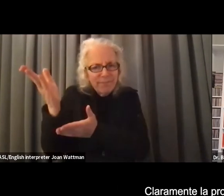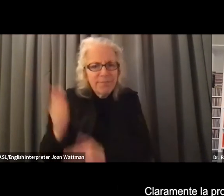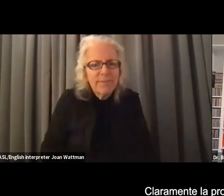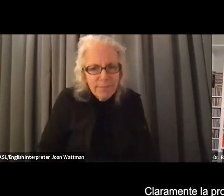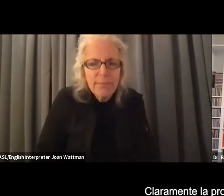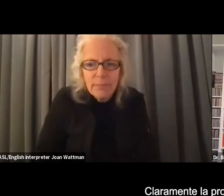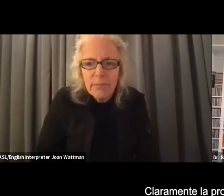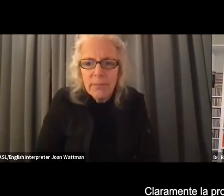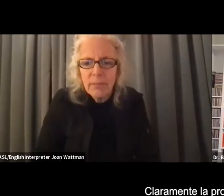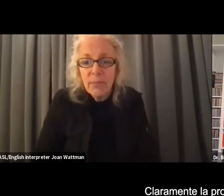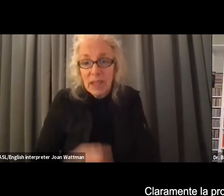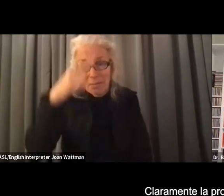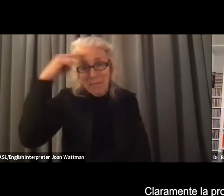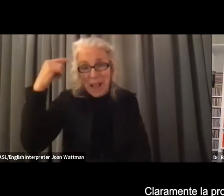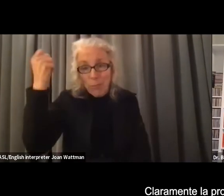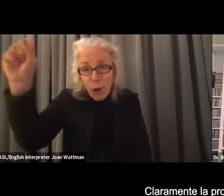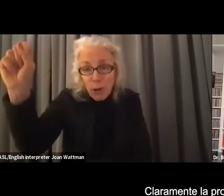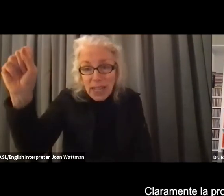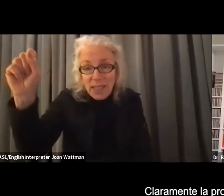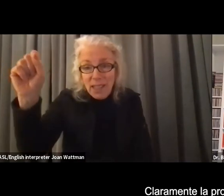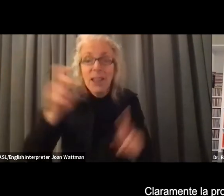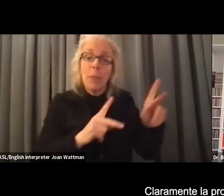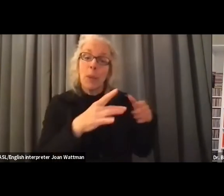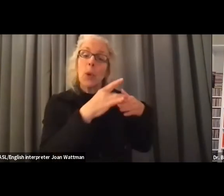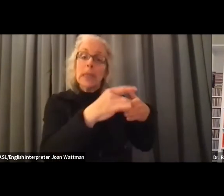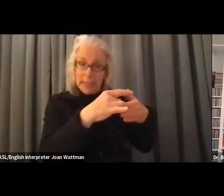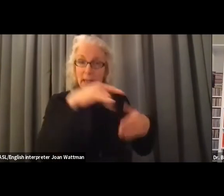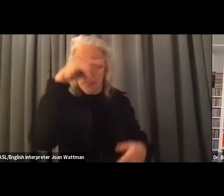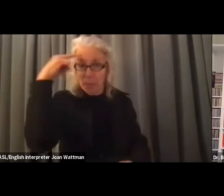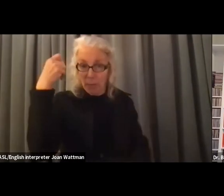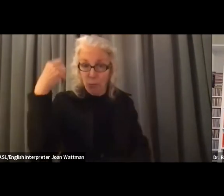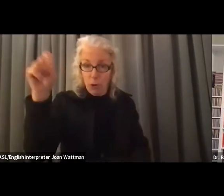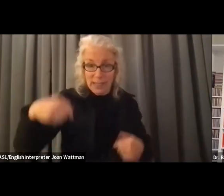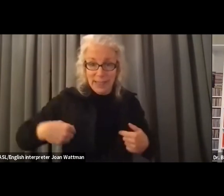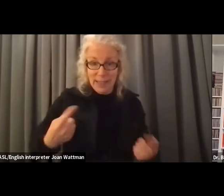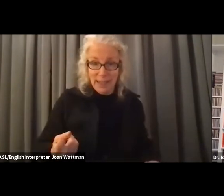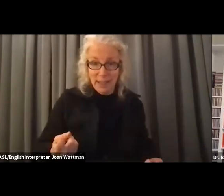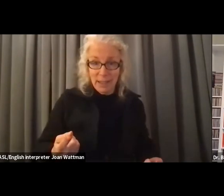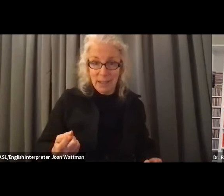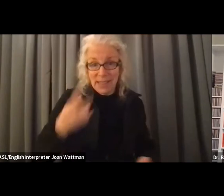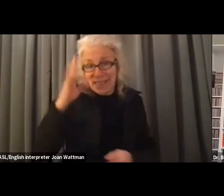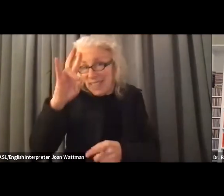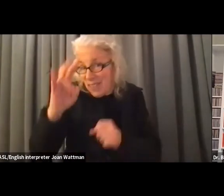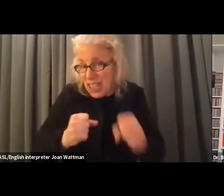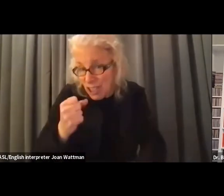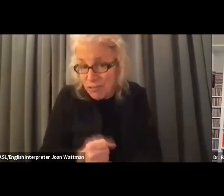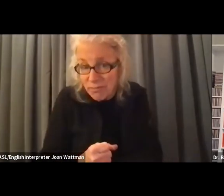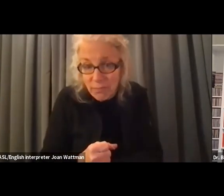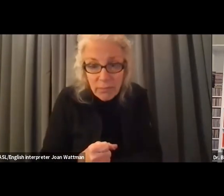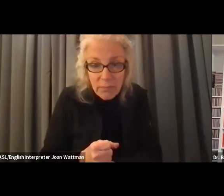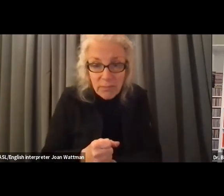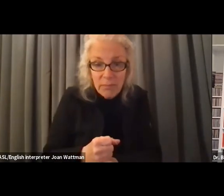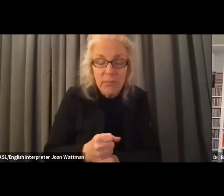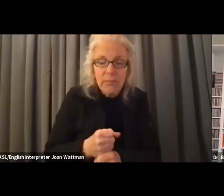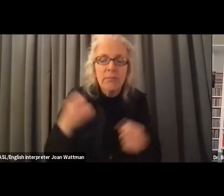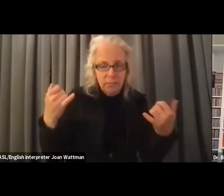Clearly, the Black protests, the Black-led protests, I should say, over the past 7 years or so, has